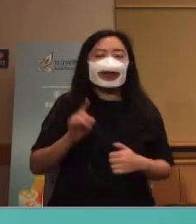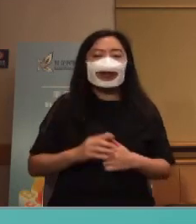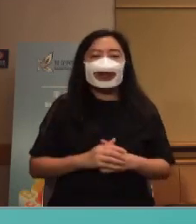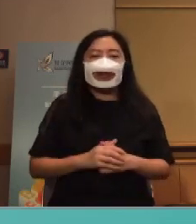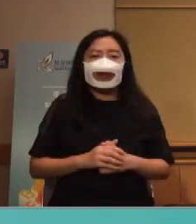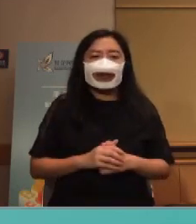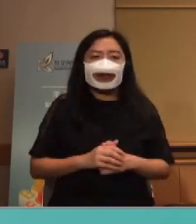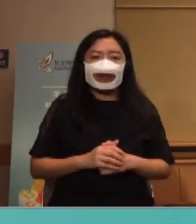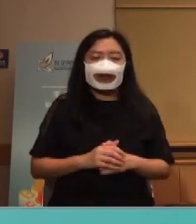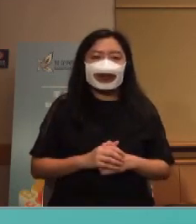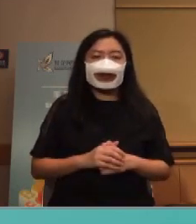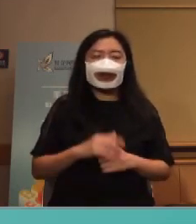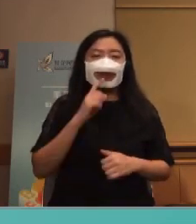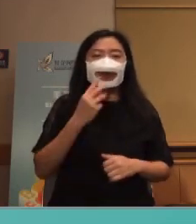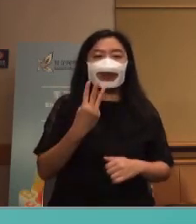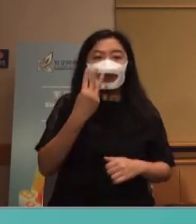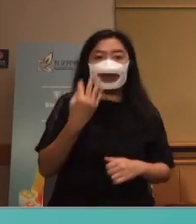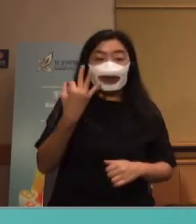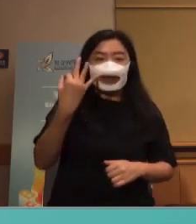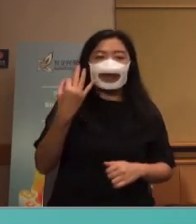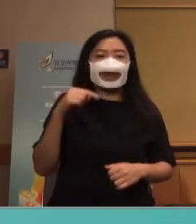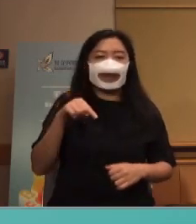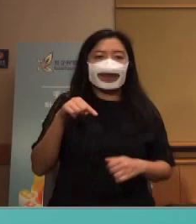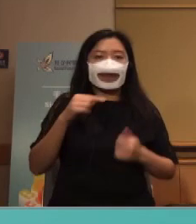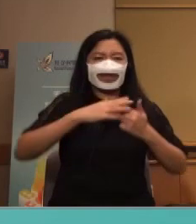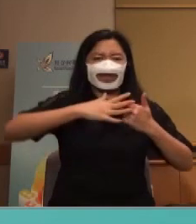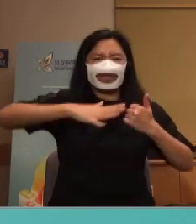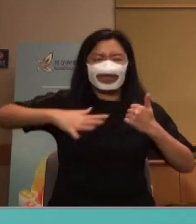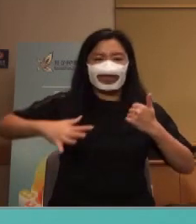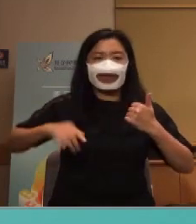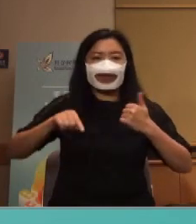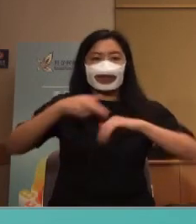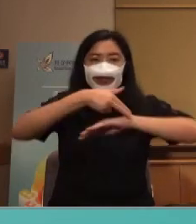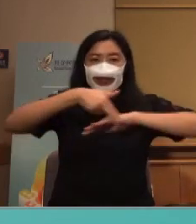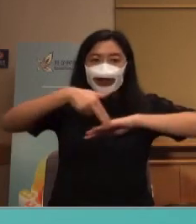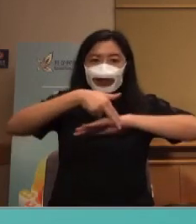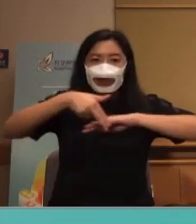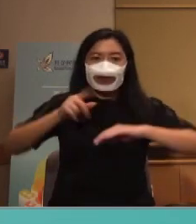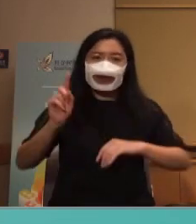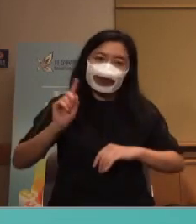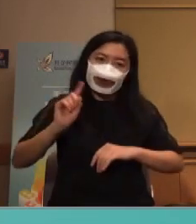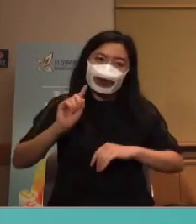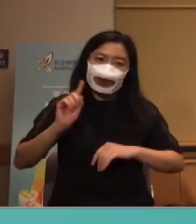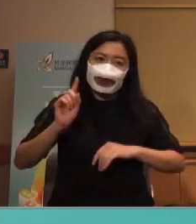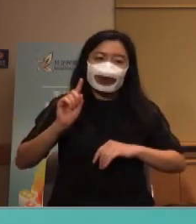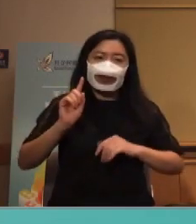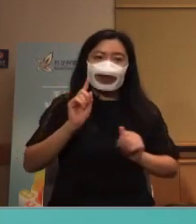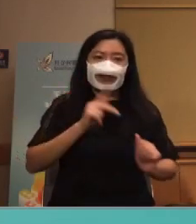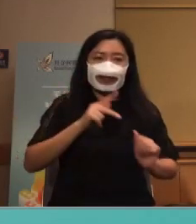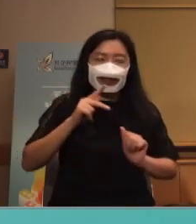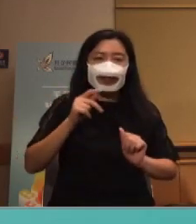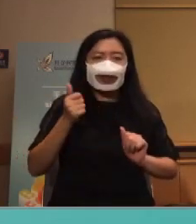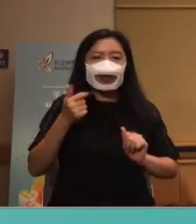can borrow from other projects that have made it in this space? In other words, how can we improve upon current impact